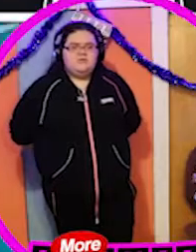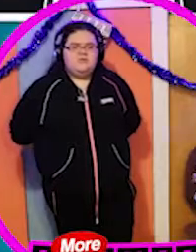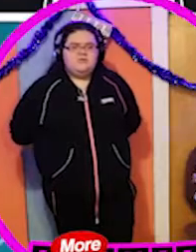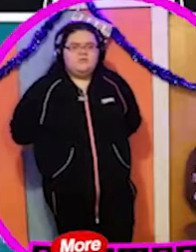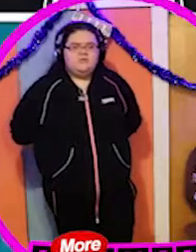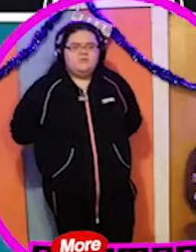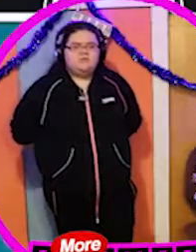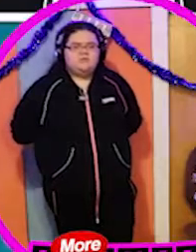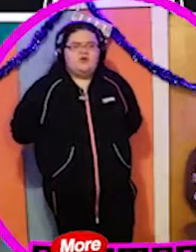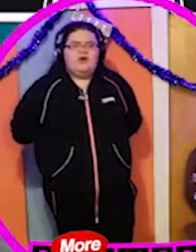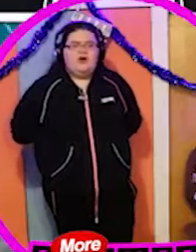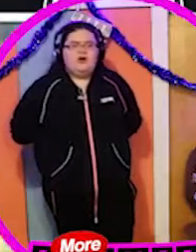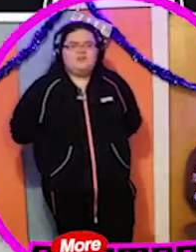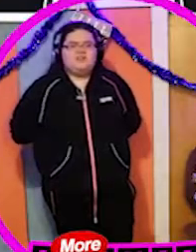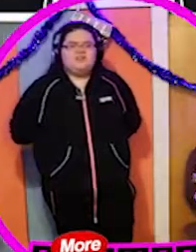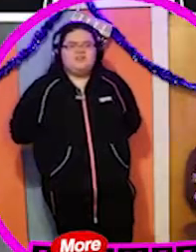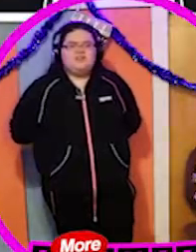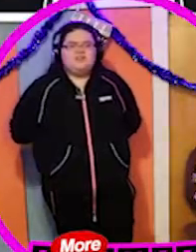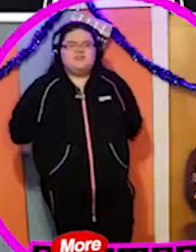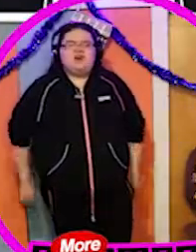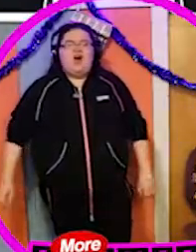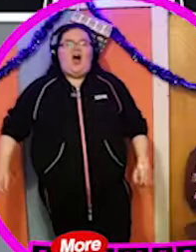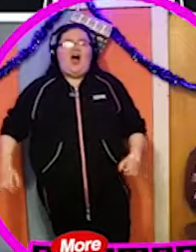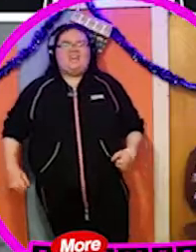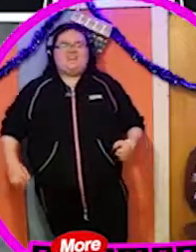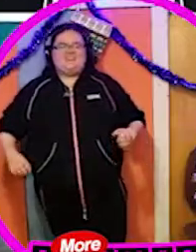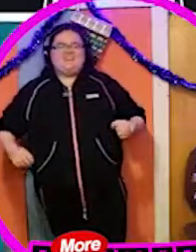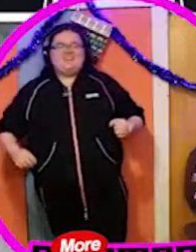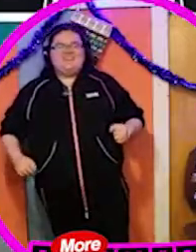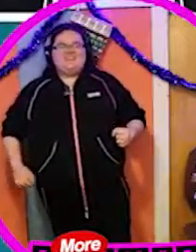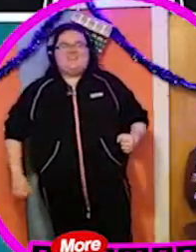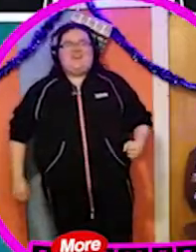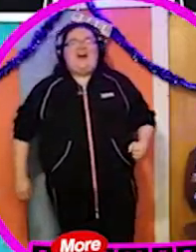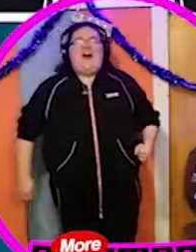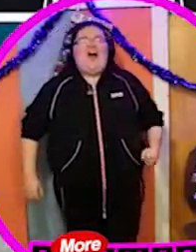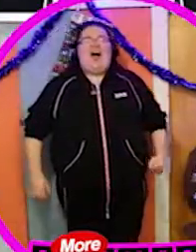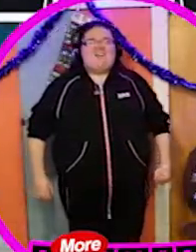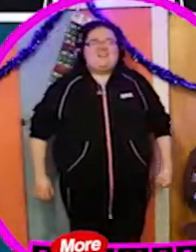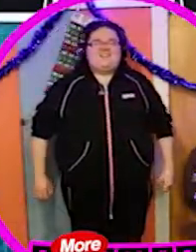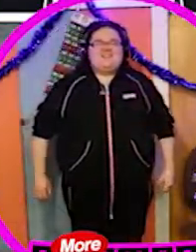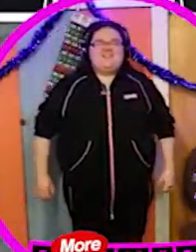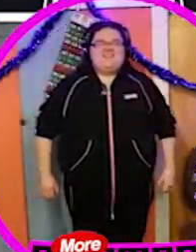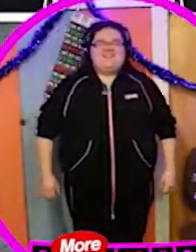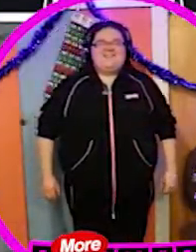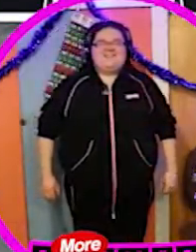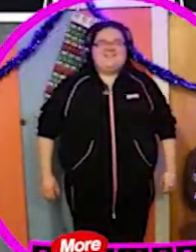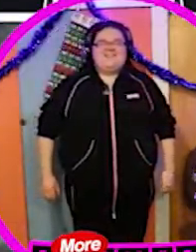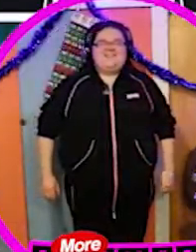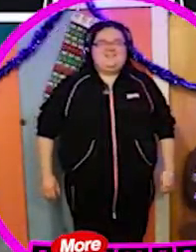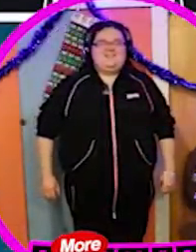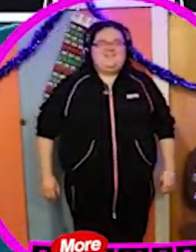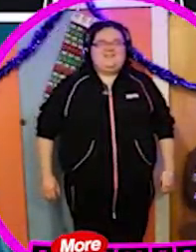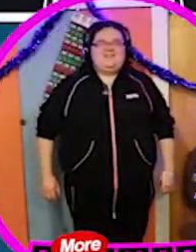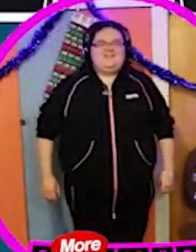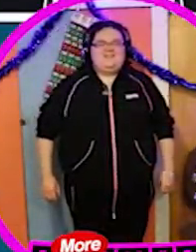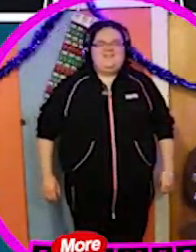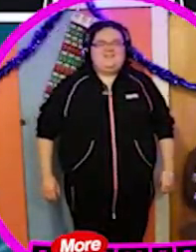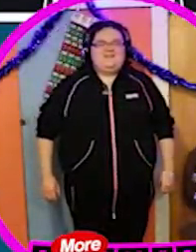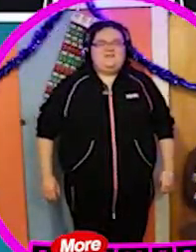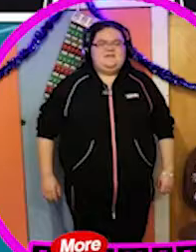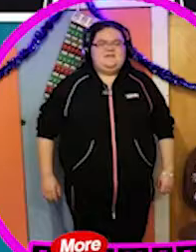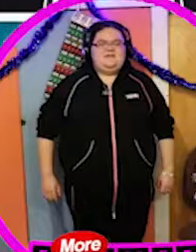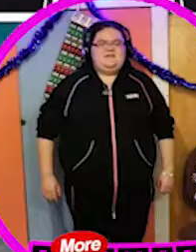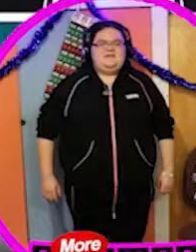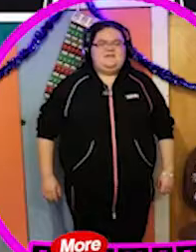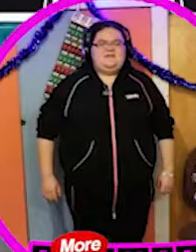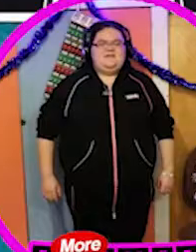Oh no. Oh no. Josh. Oh, shit. Josh. Josh. Josh. How did he get hit with it? No, you